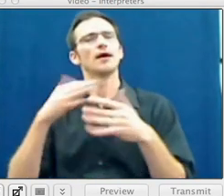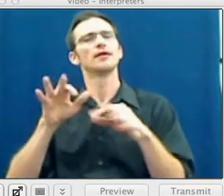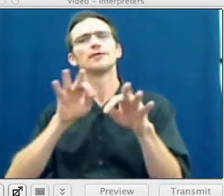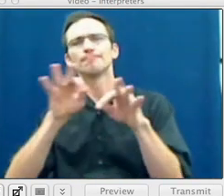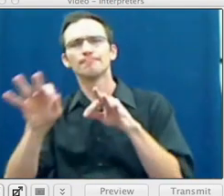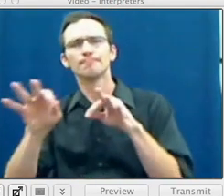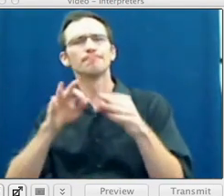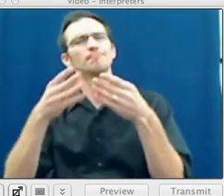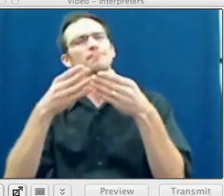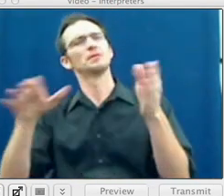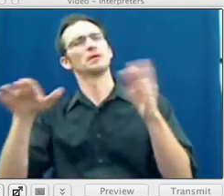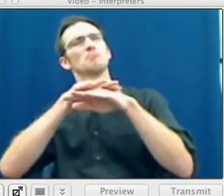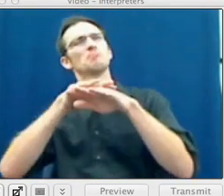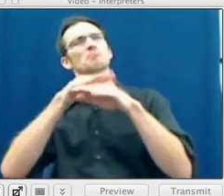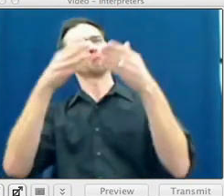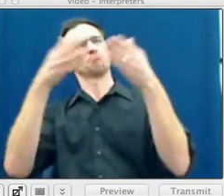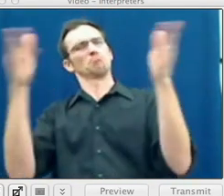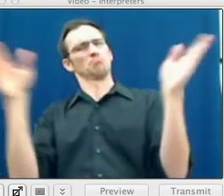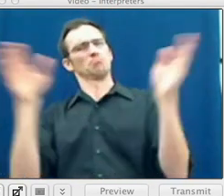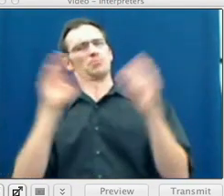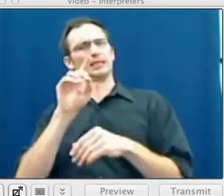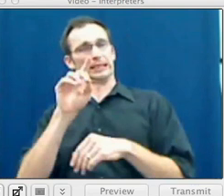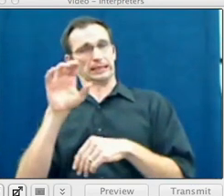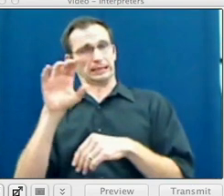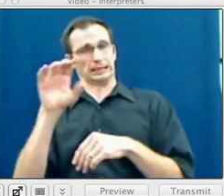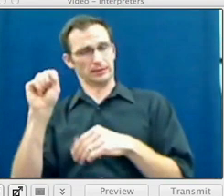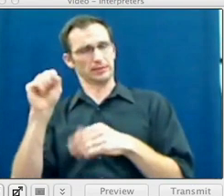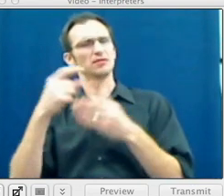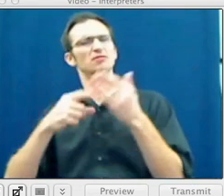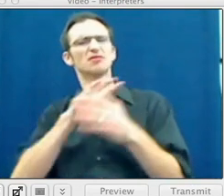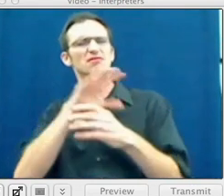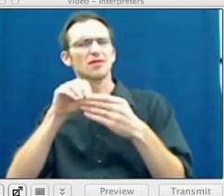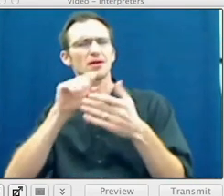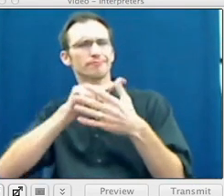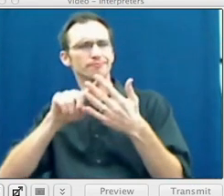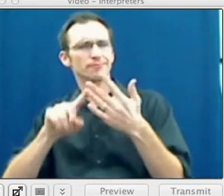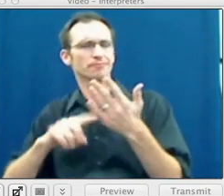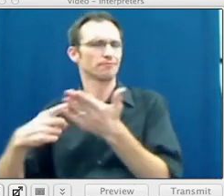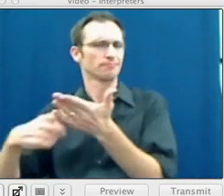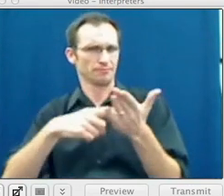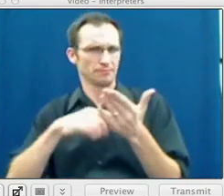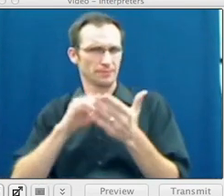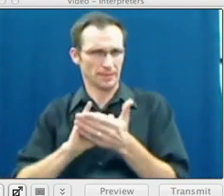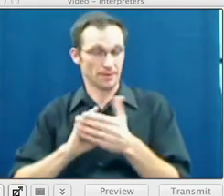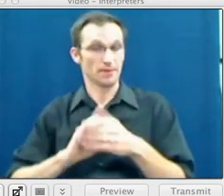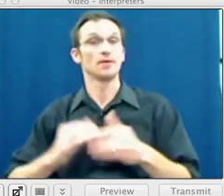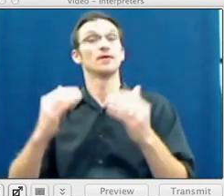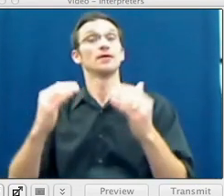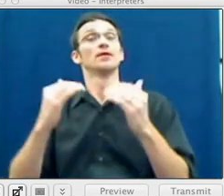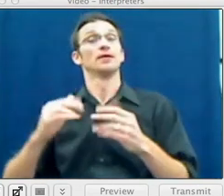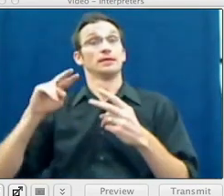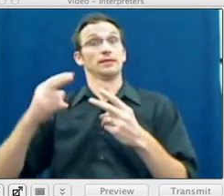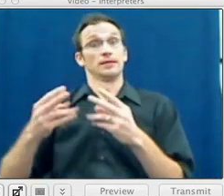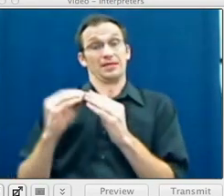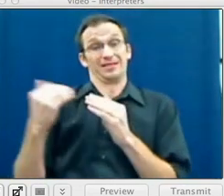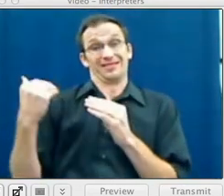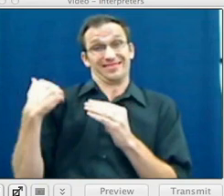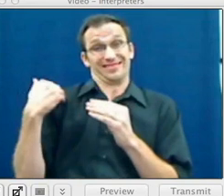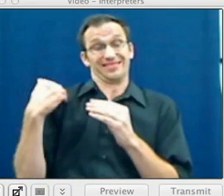DCS sort of encompasses. And in the second presentation, which was a follow-up really